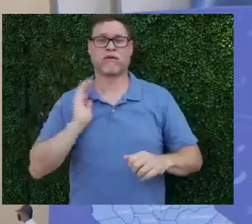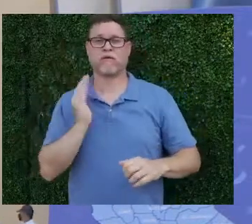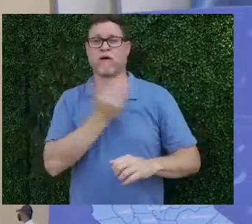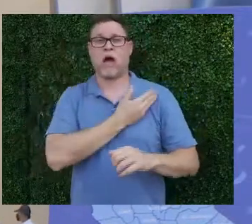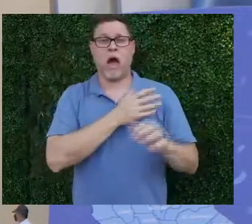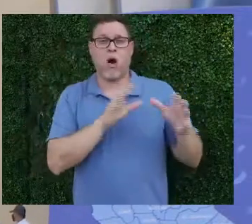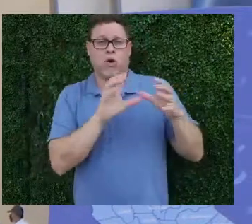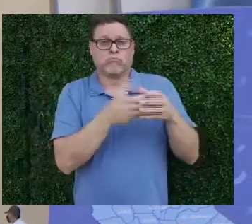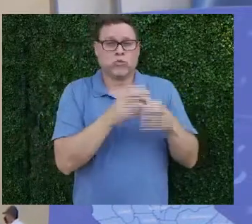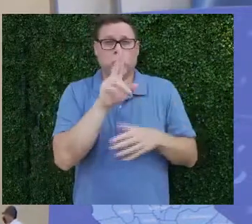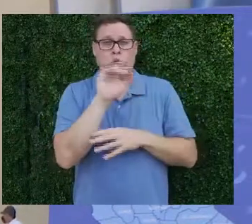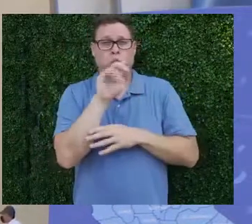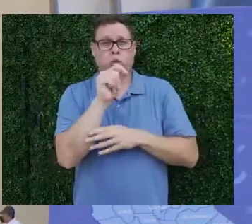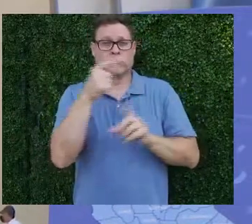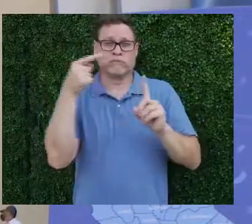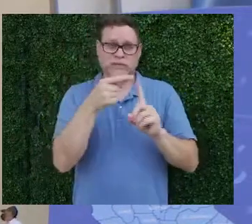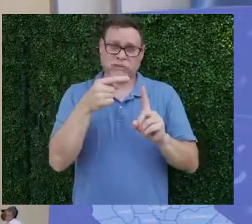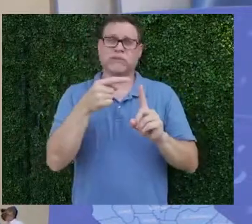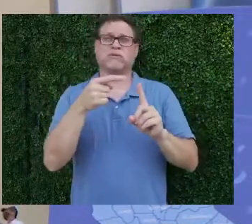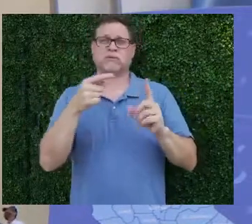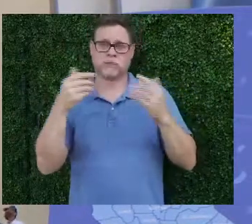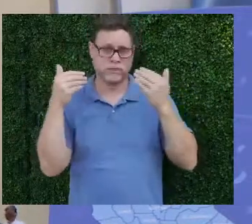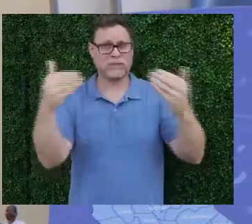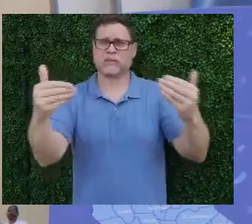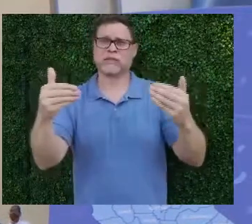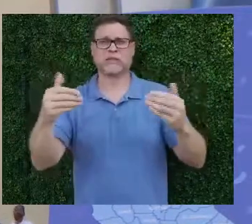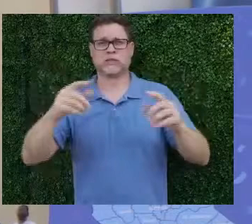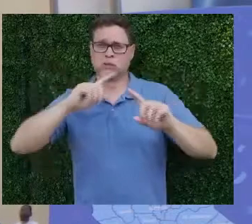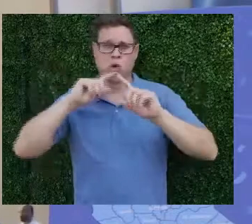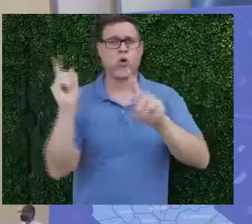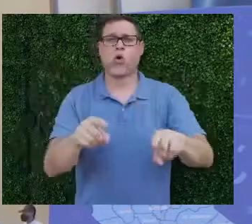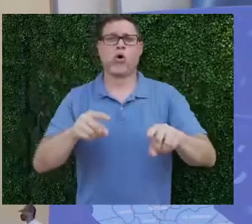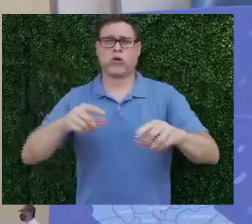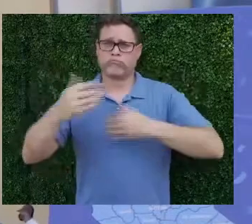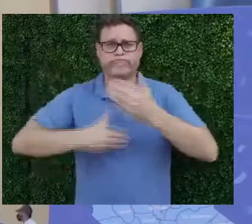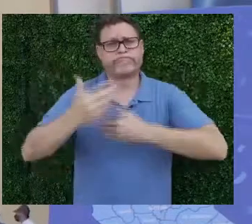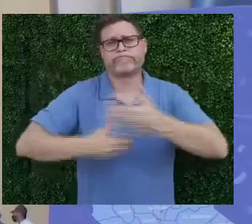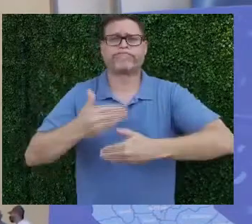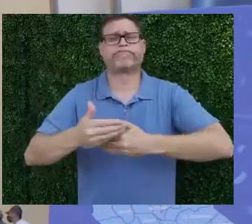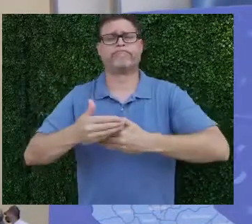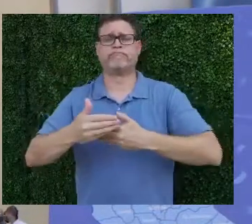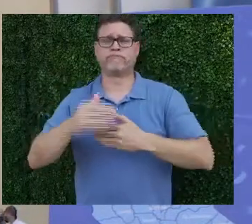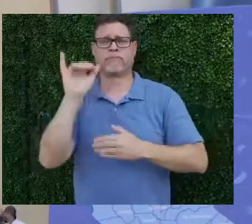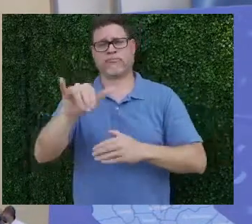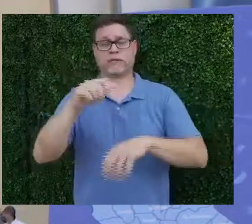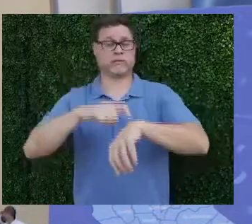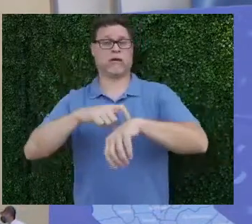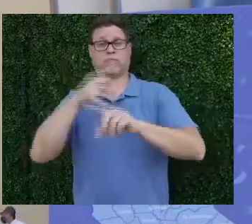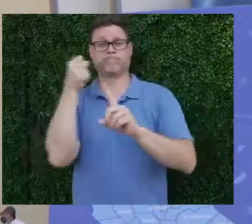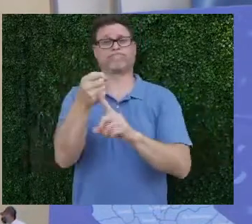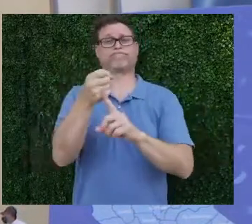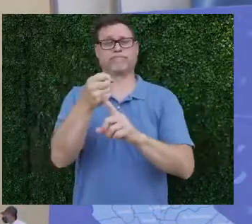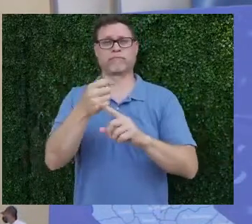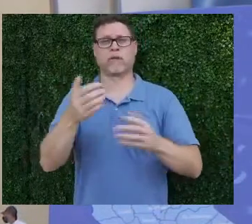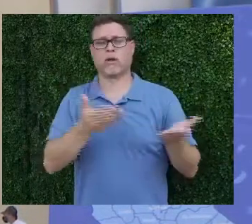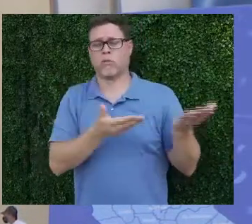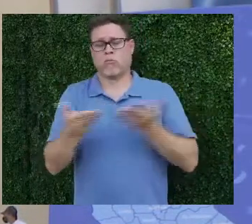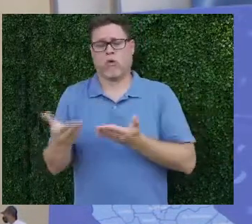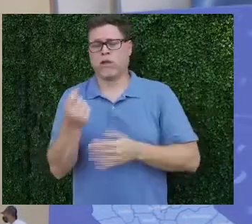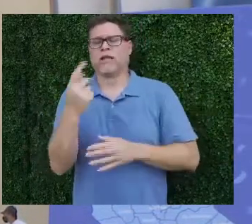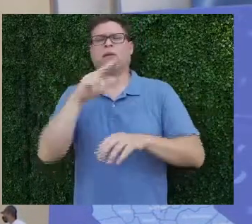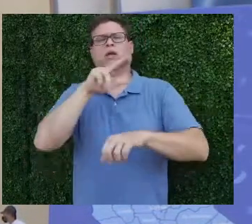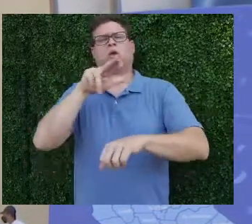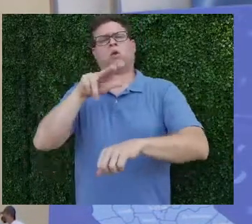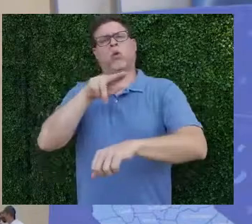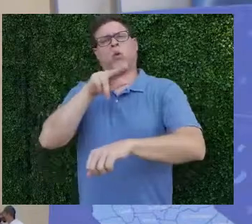unit in specific saying, hey, boba run, let's do an order. And that was those little moments in time that brought a little bit of normal in